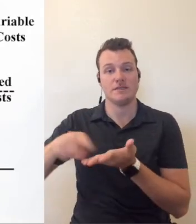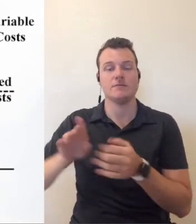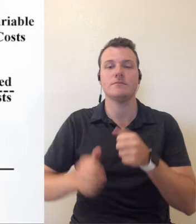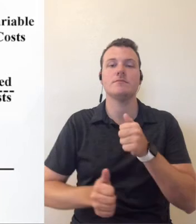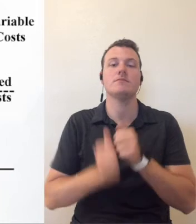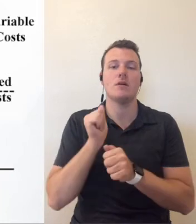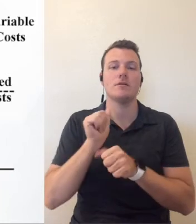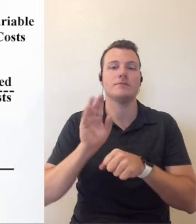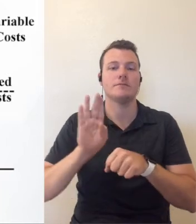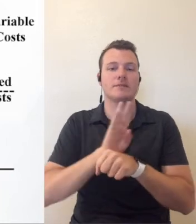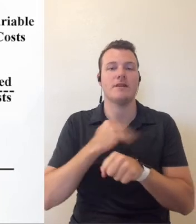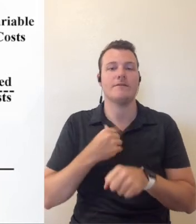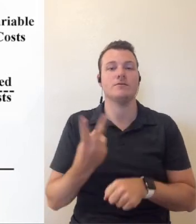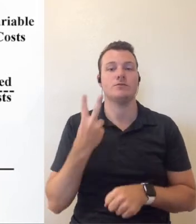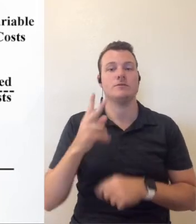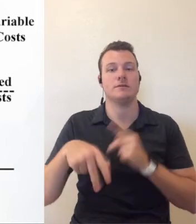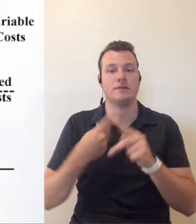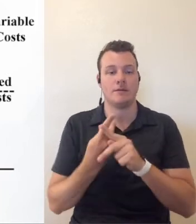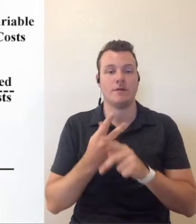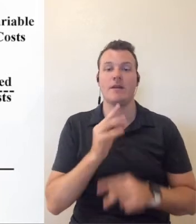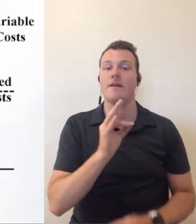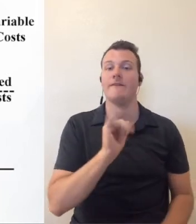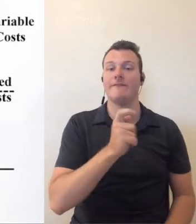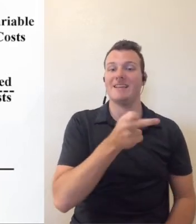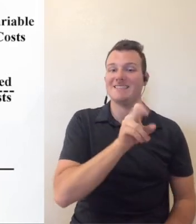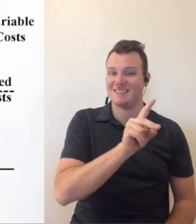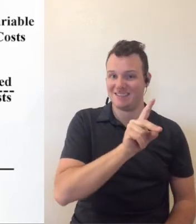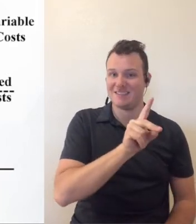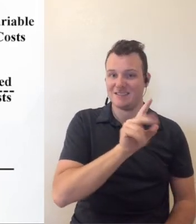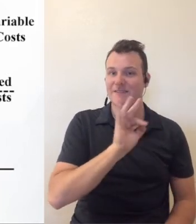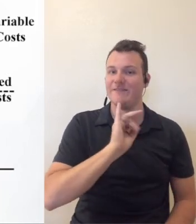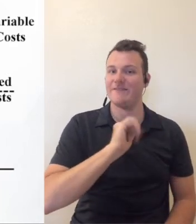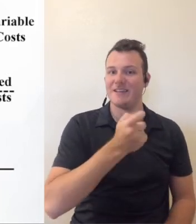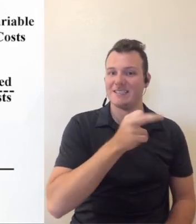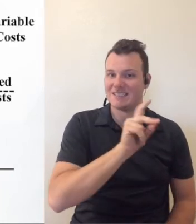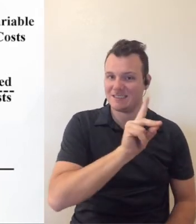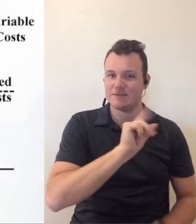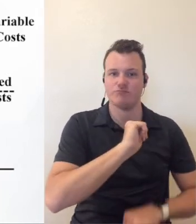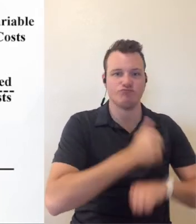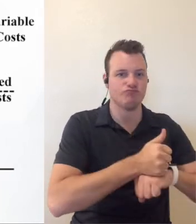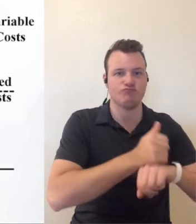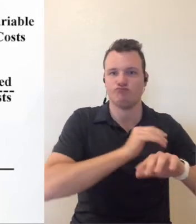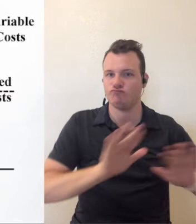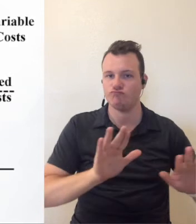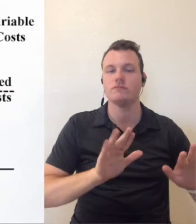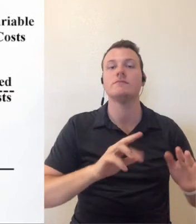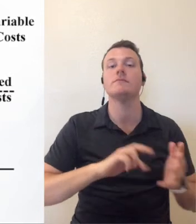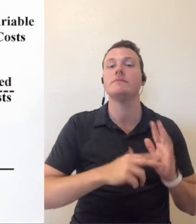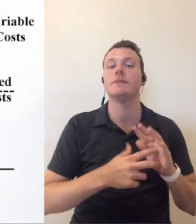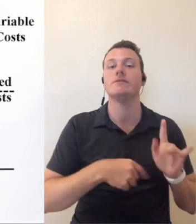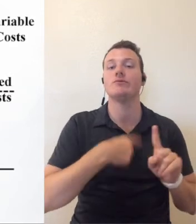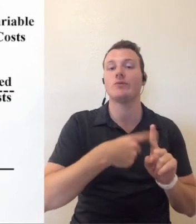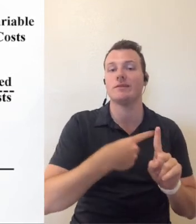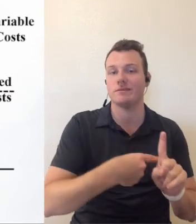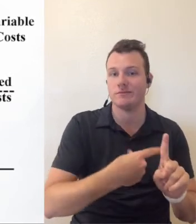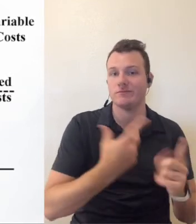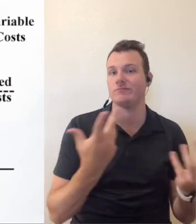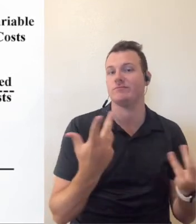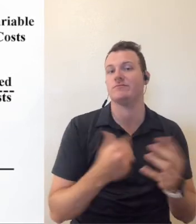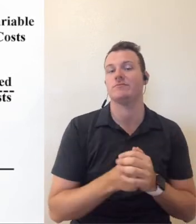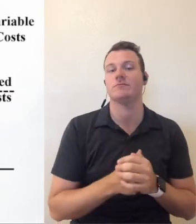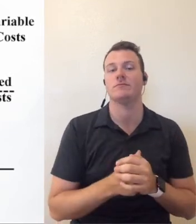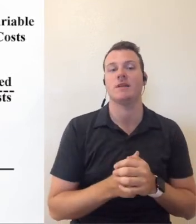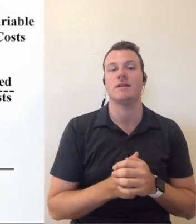practices have two types of expenses. They have fixed costs. So fixed costs are typically things like the rent that you pay.